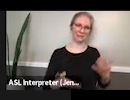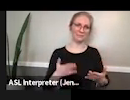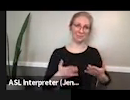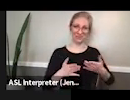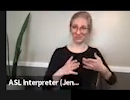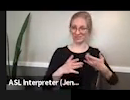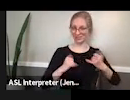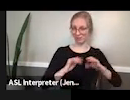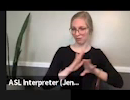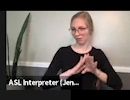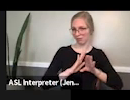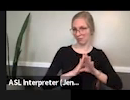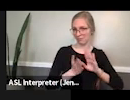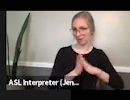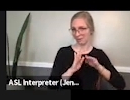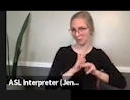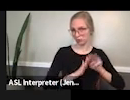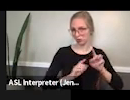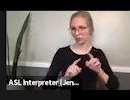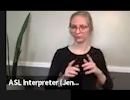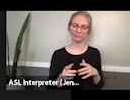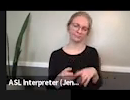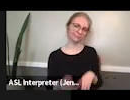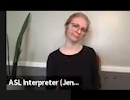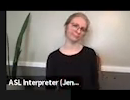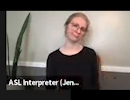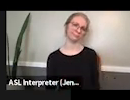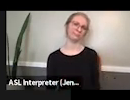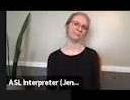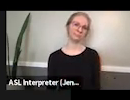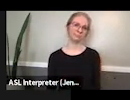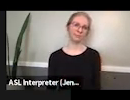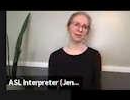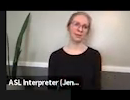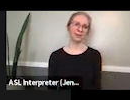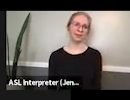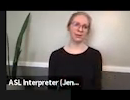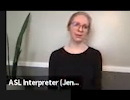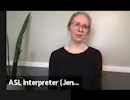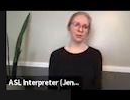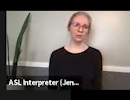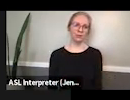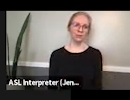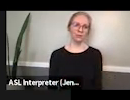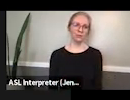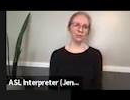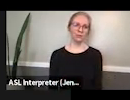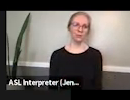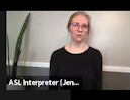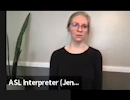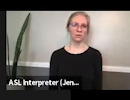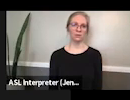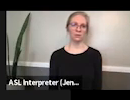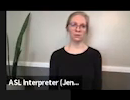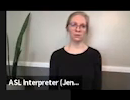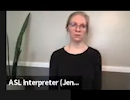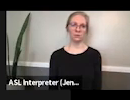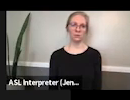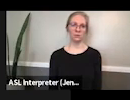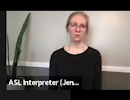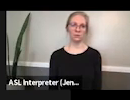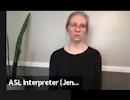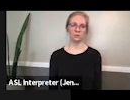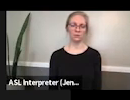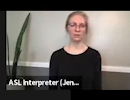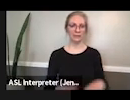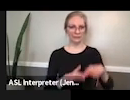maturing, but that's a simplification. But behavior state, it talks about as a kid, deep in sleep, to